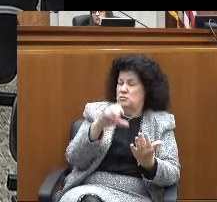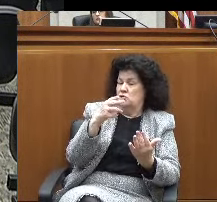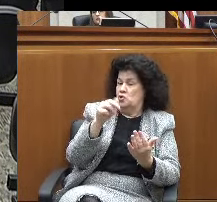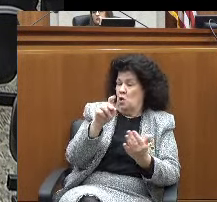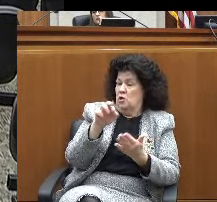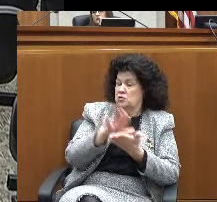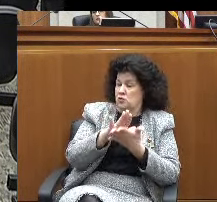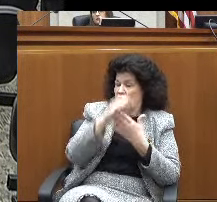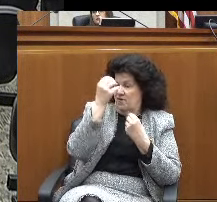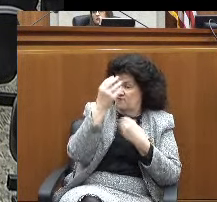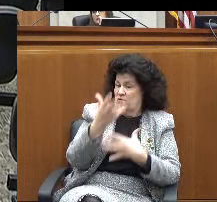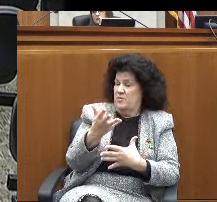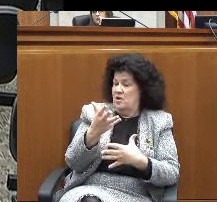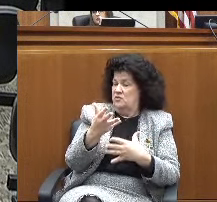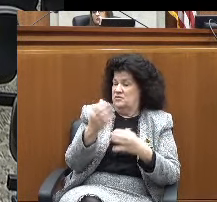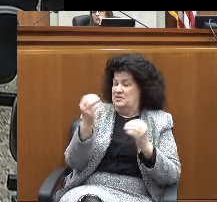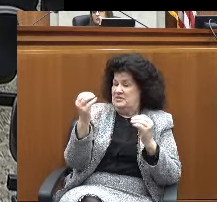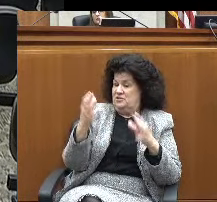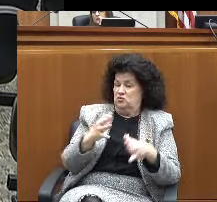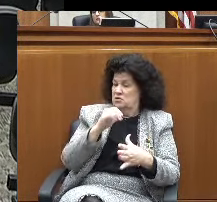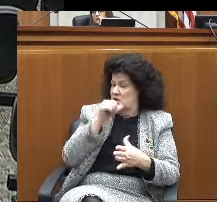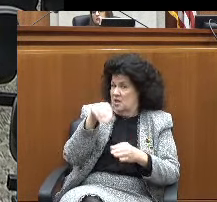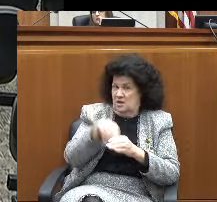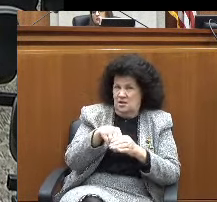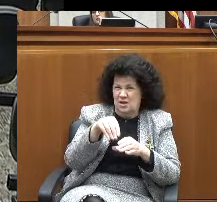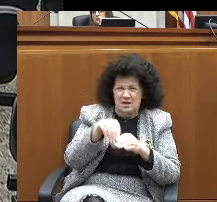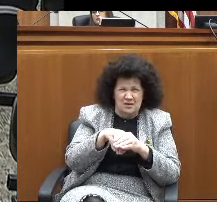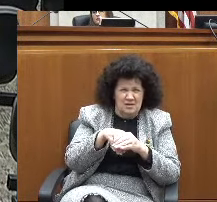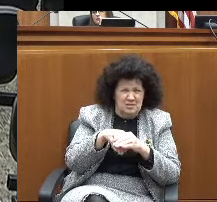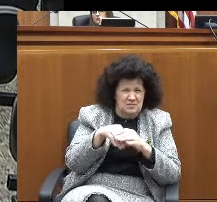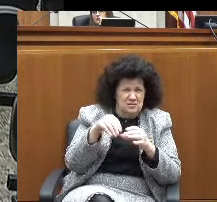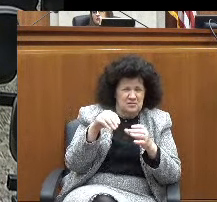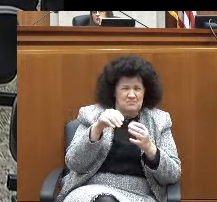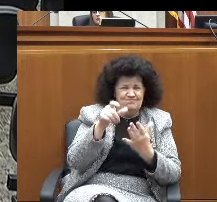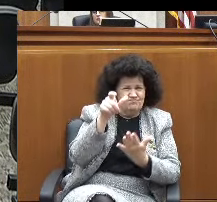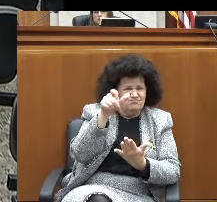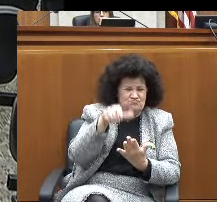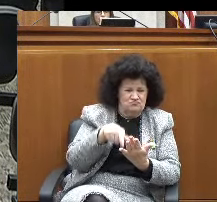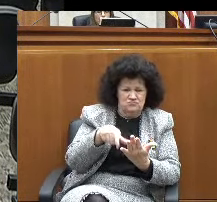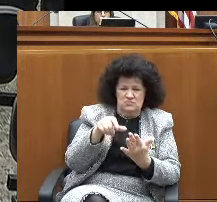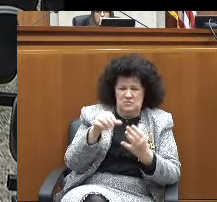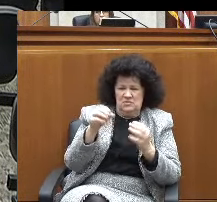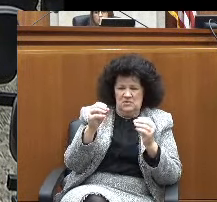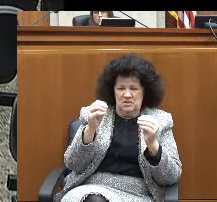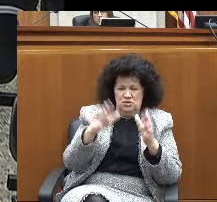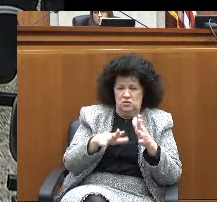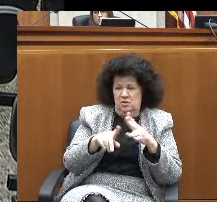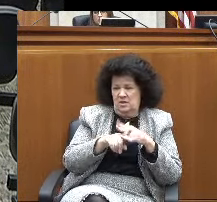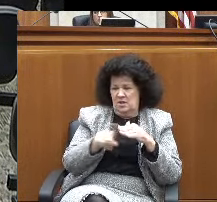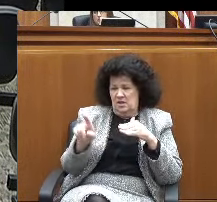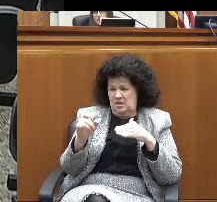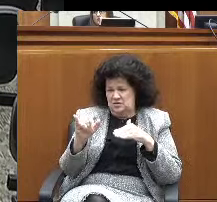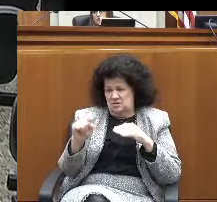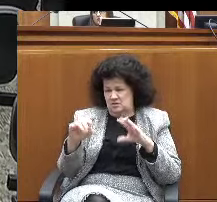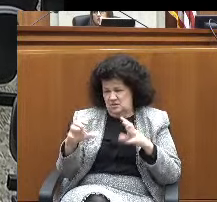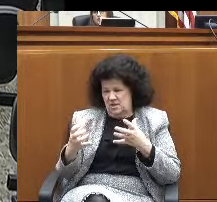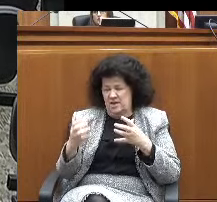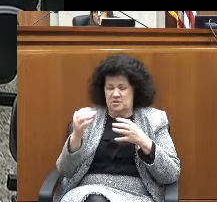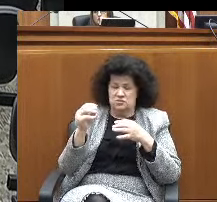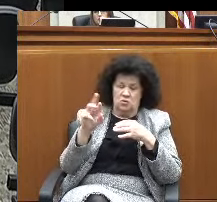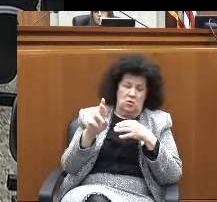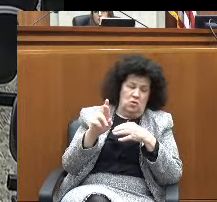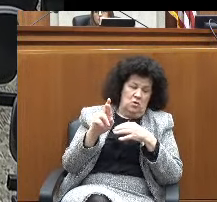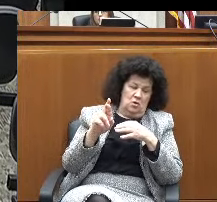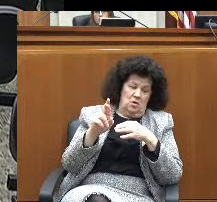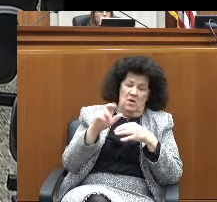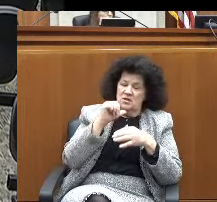teacher information not in? Is it not in the count of teachers exiting classrooms, or charter school teachers not